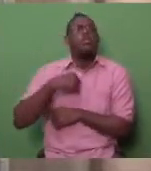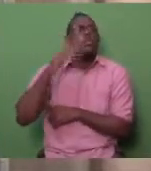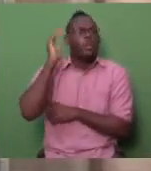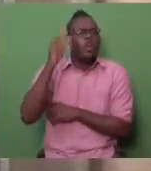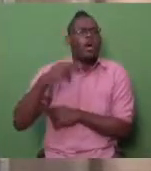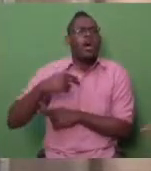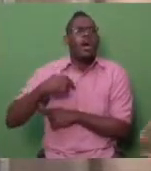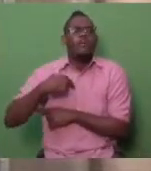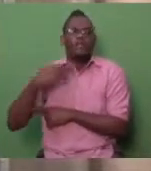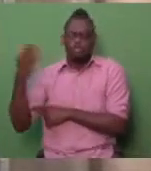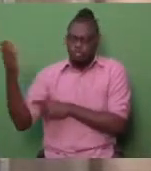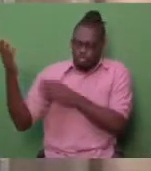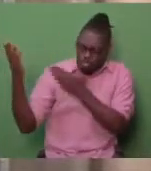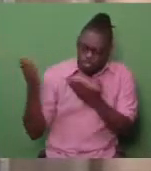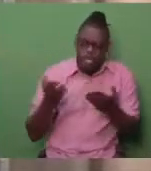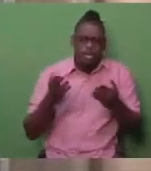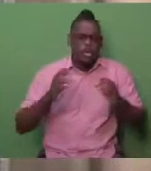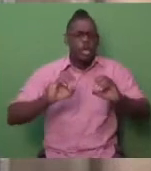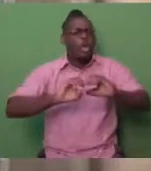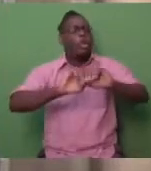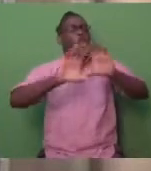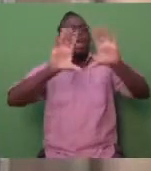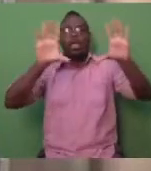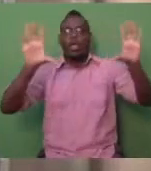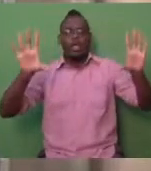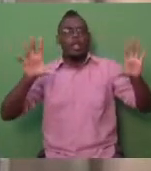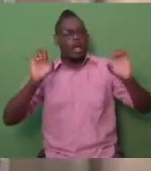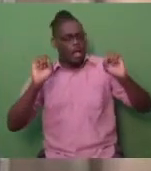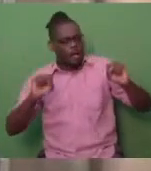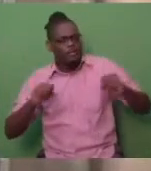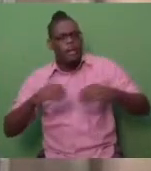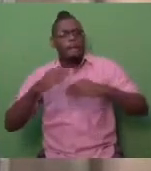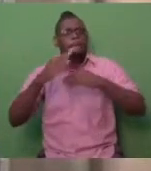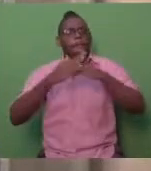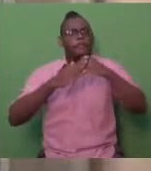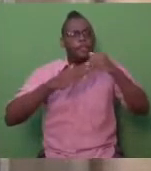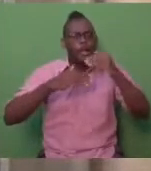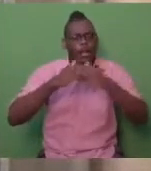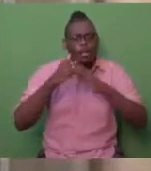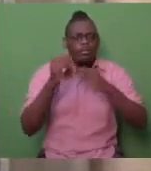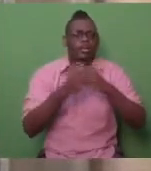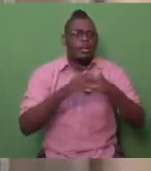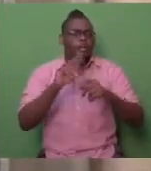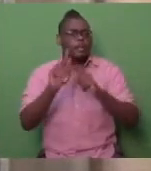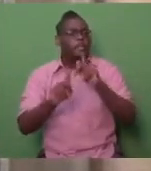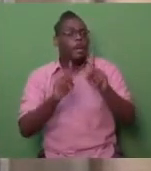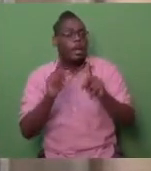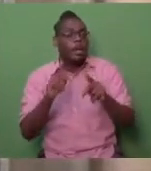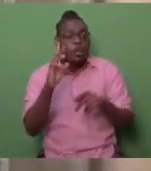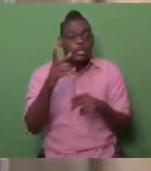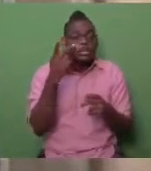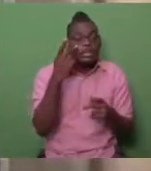Then we've seen the spectacle of the gutting of special majority legislation. I mentioned one, which was the TTRA.